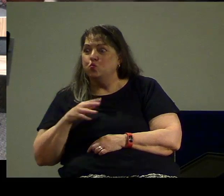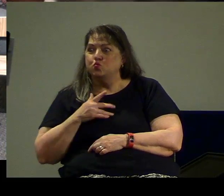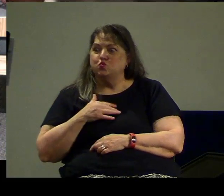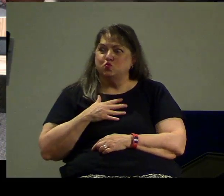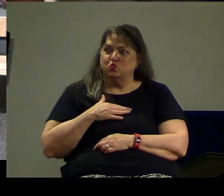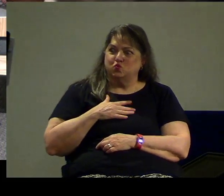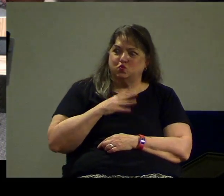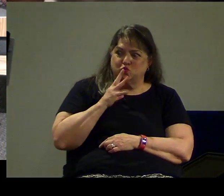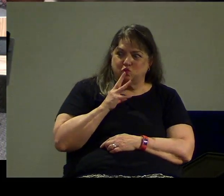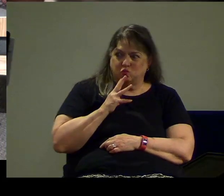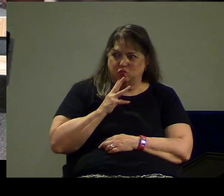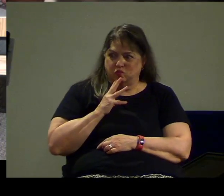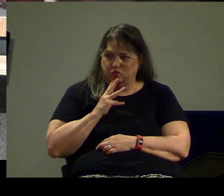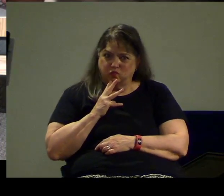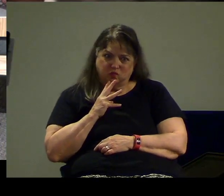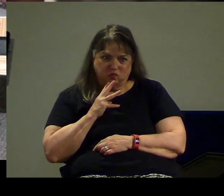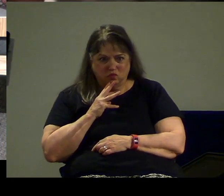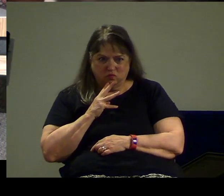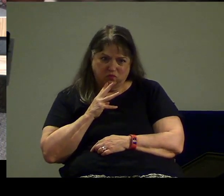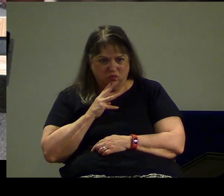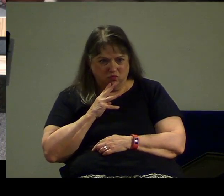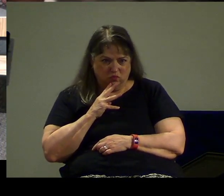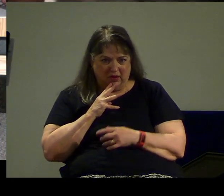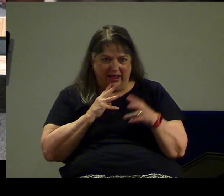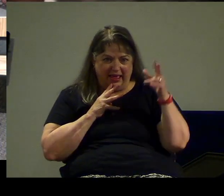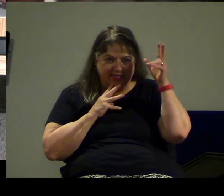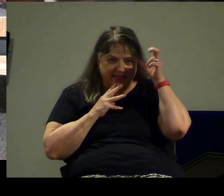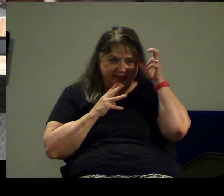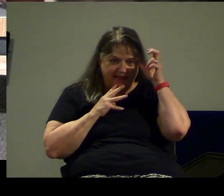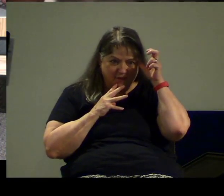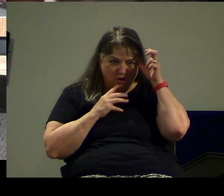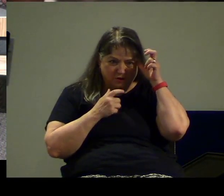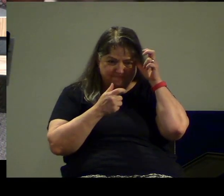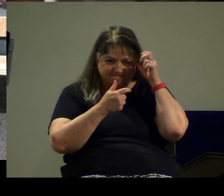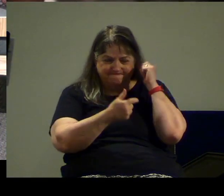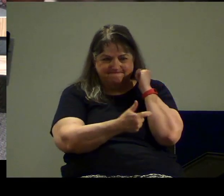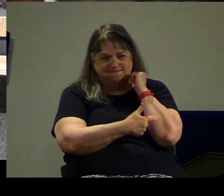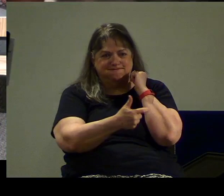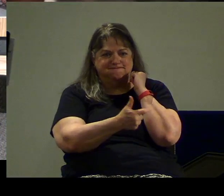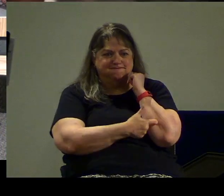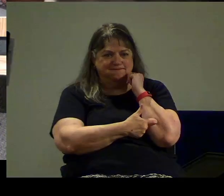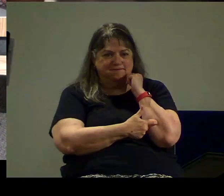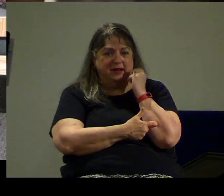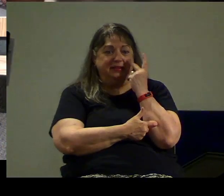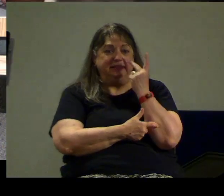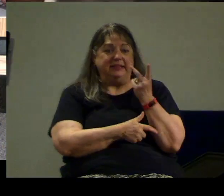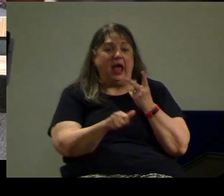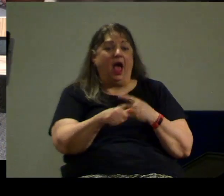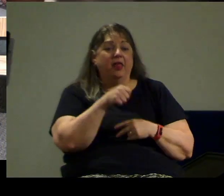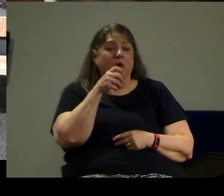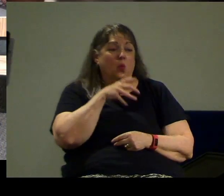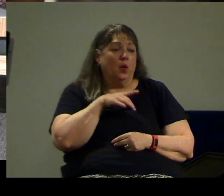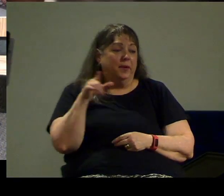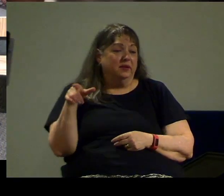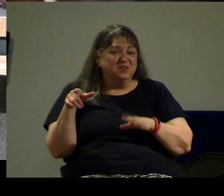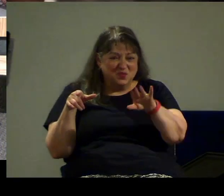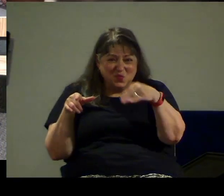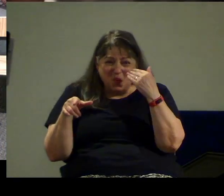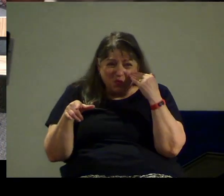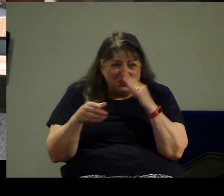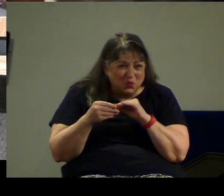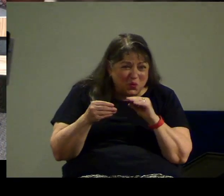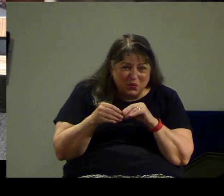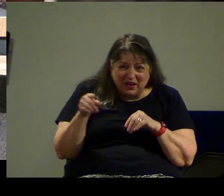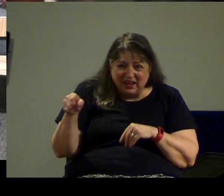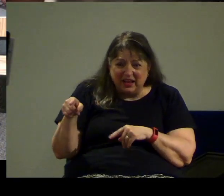devil somehow got his attention onto Bathsheba. And you know the story.